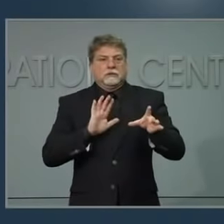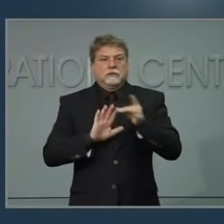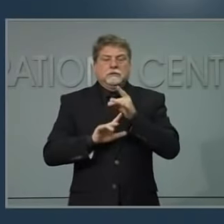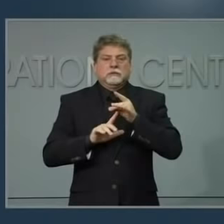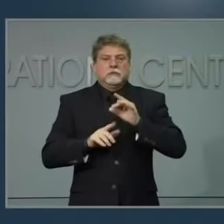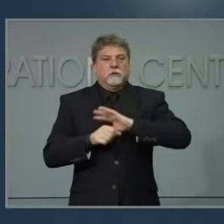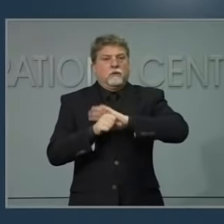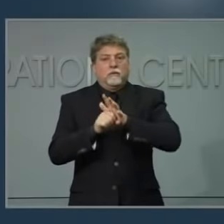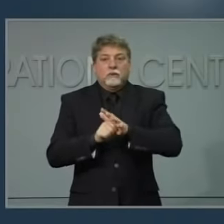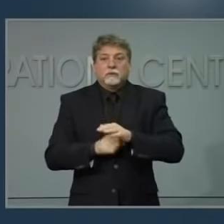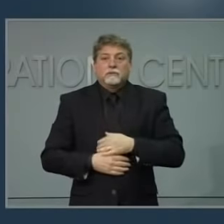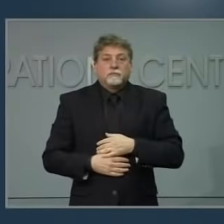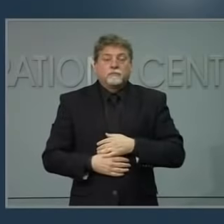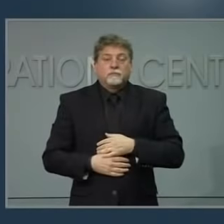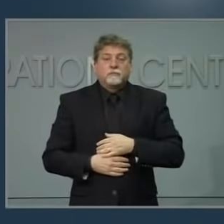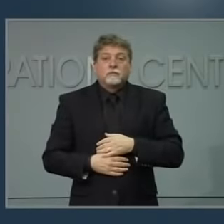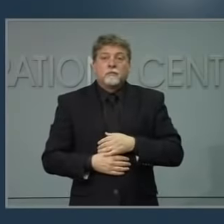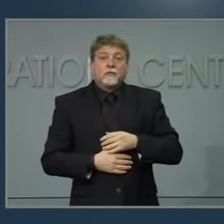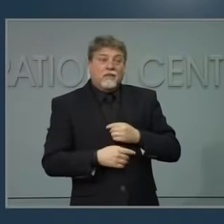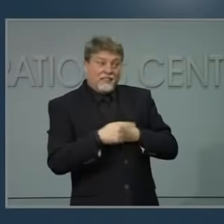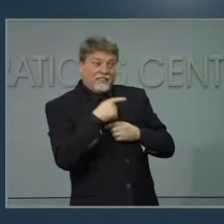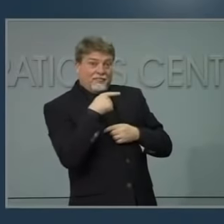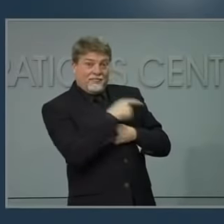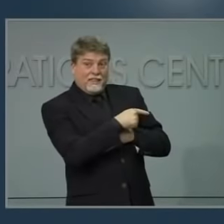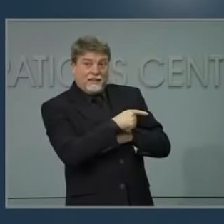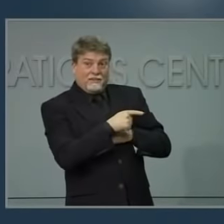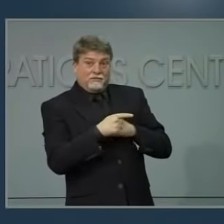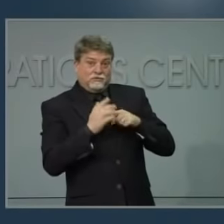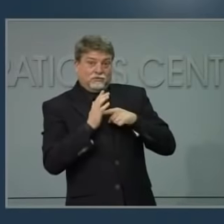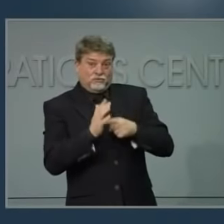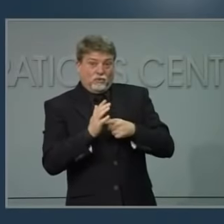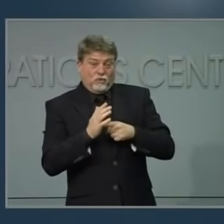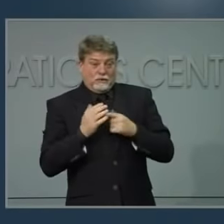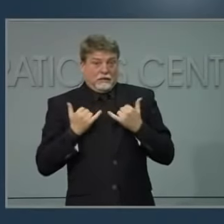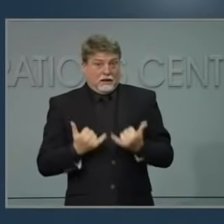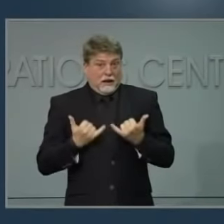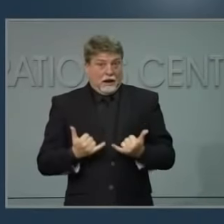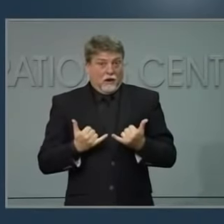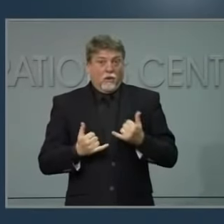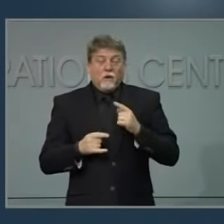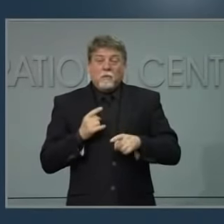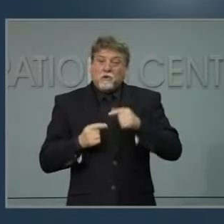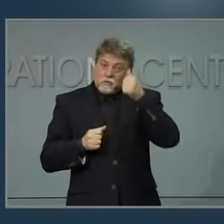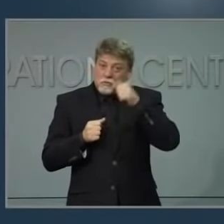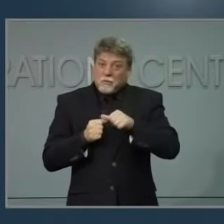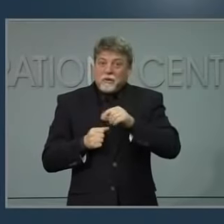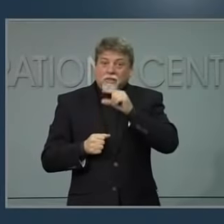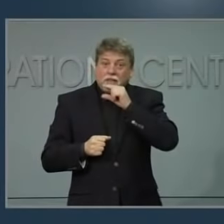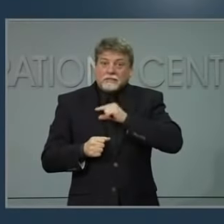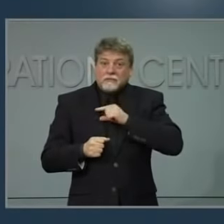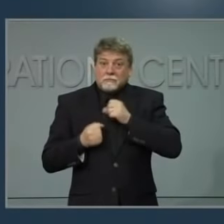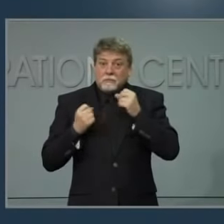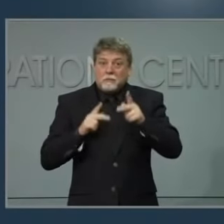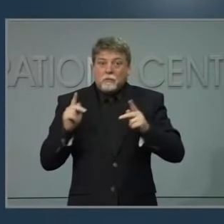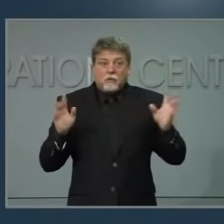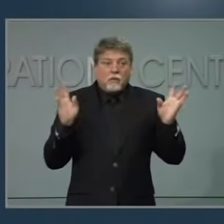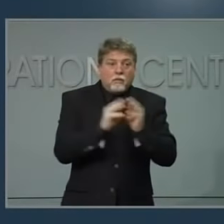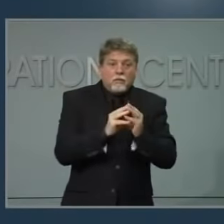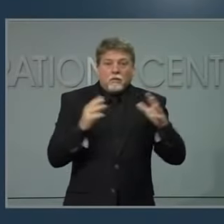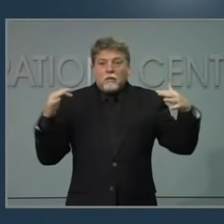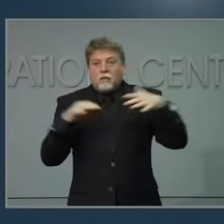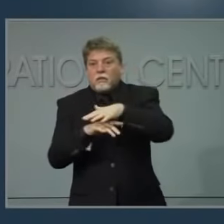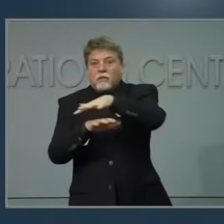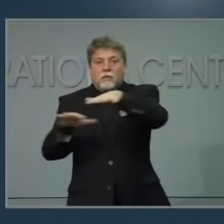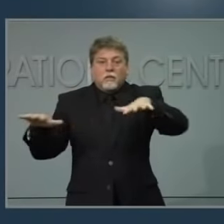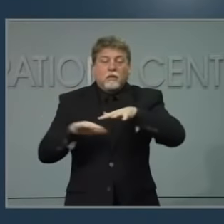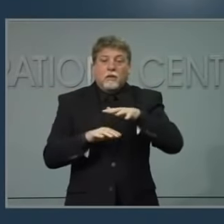even reflect the impact of Thanksgiving gatherings. I'm very worried. This is